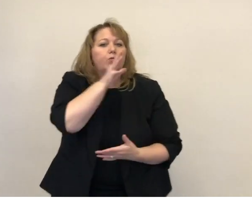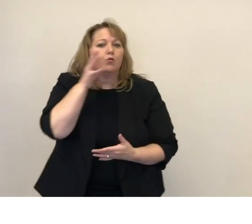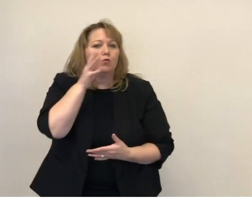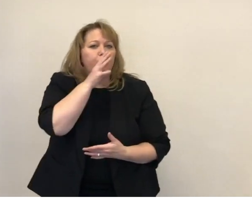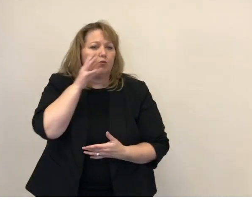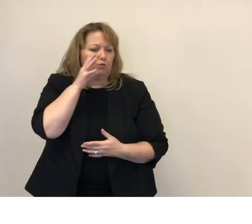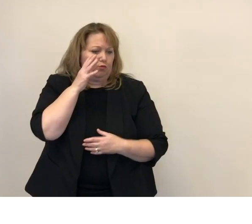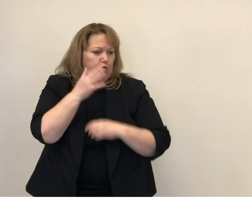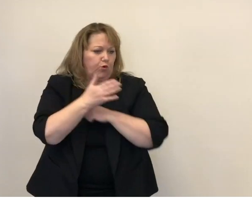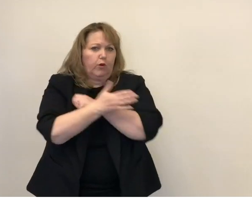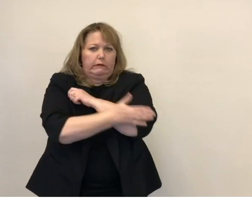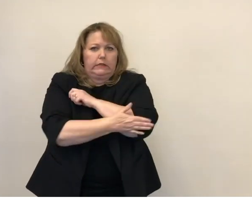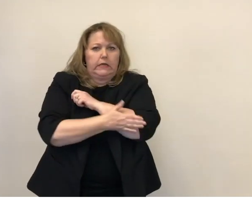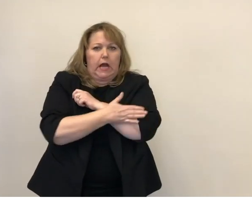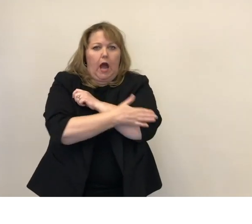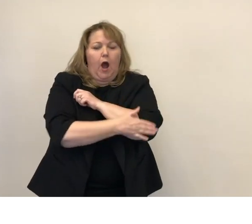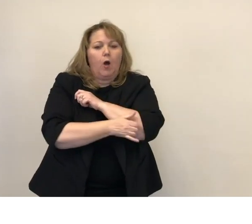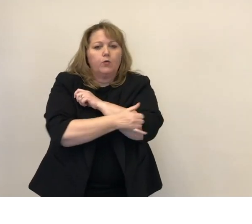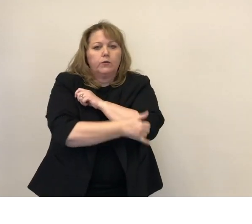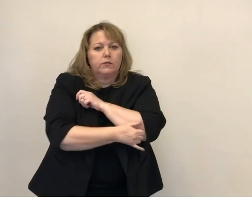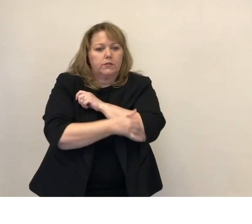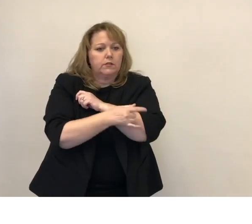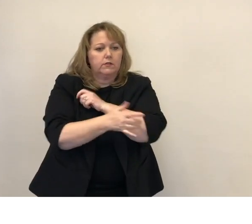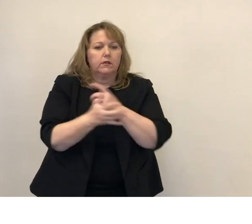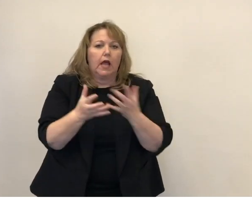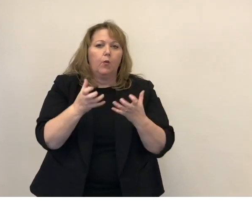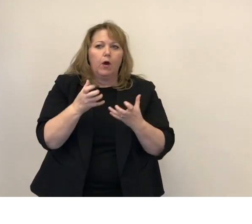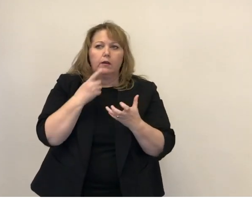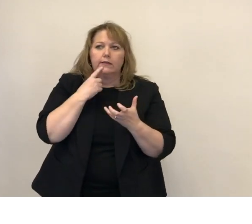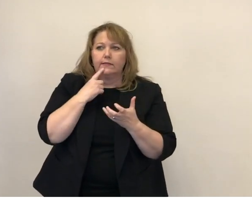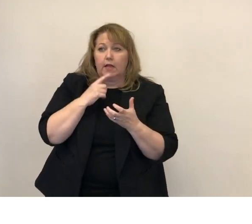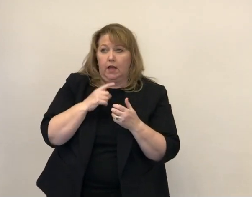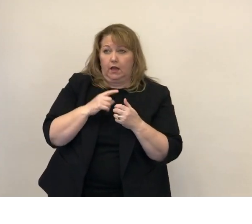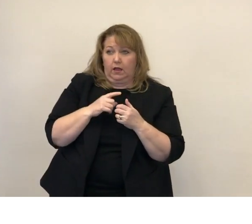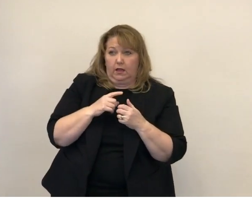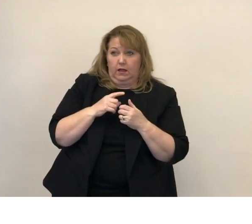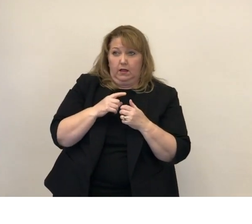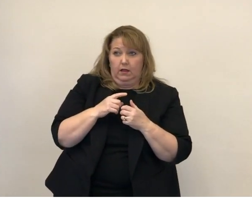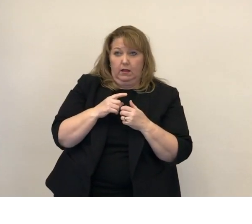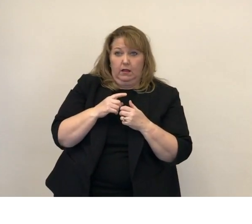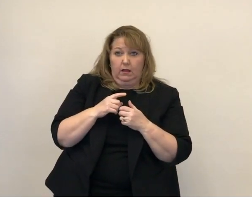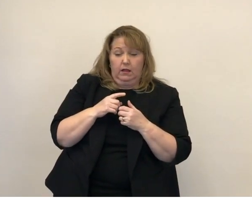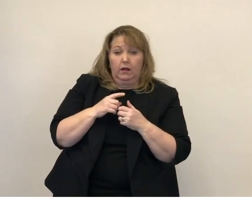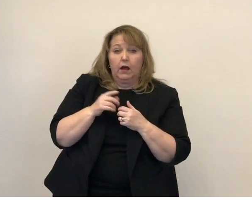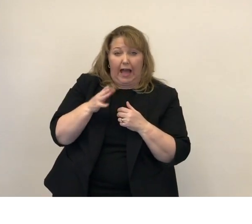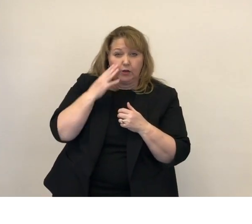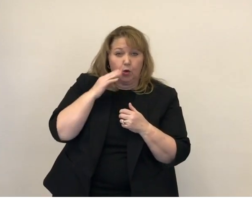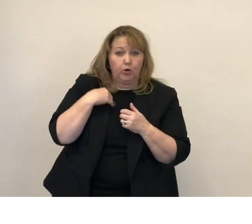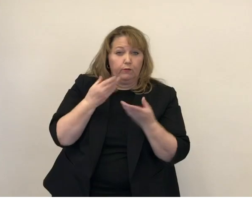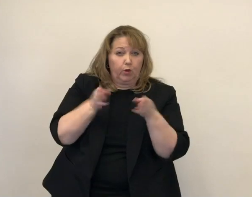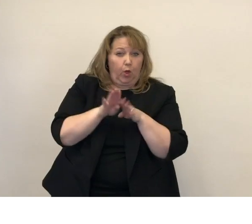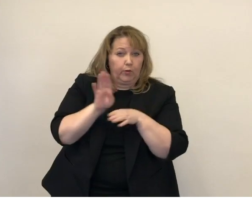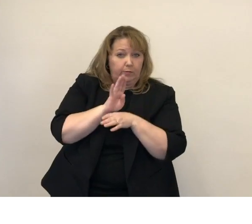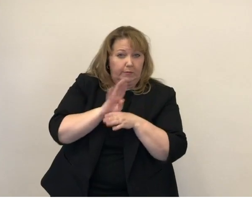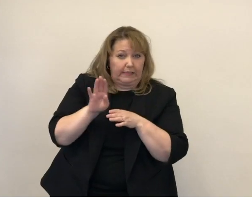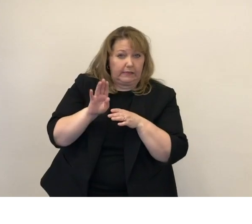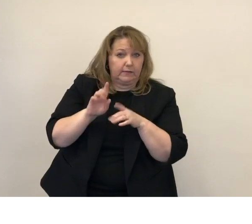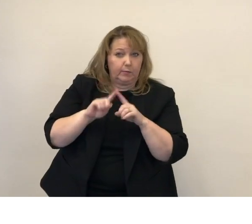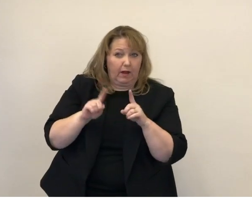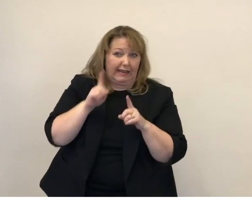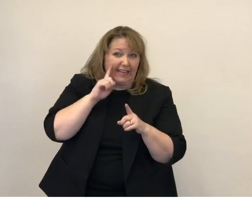they want to ask you that they would be exempt from any future shutdowns past the existing one you have in place. Are you going to